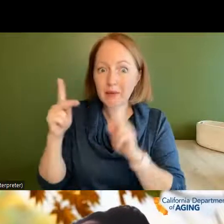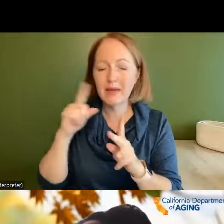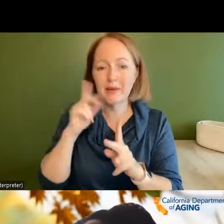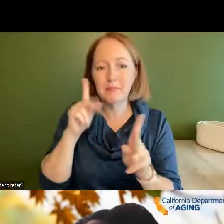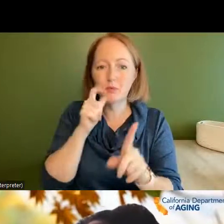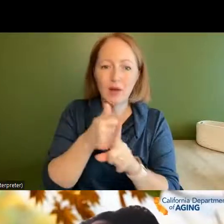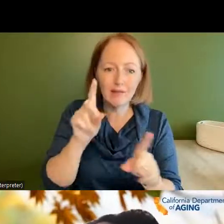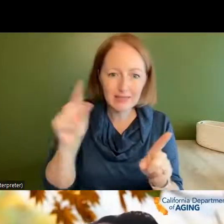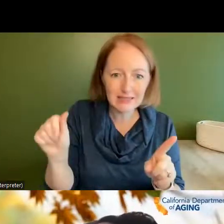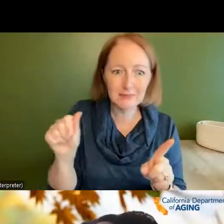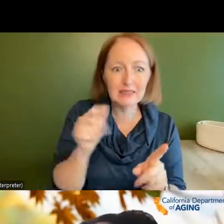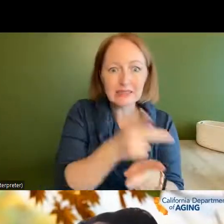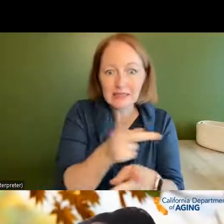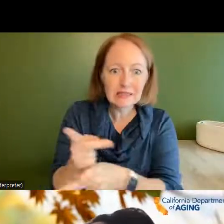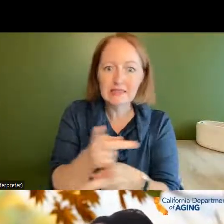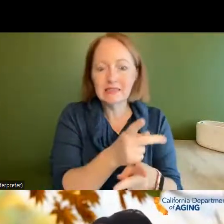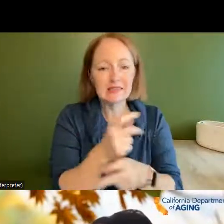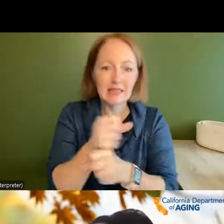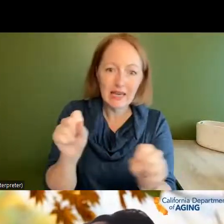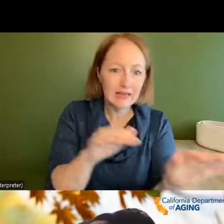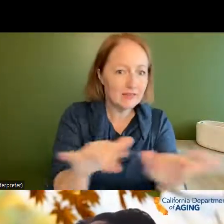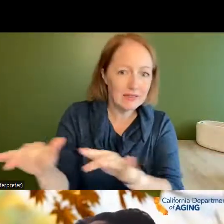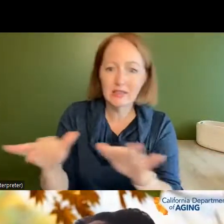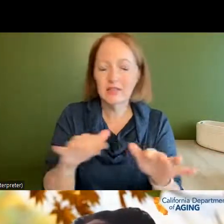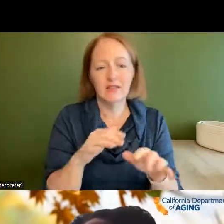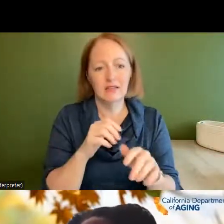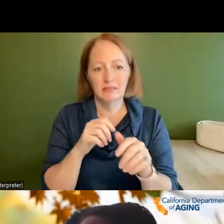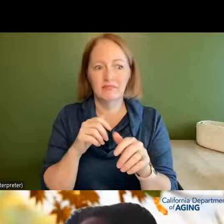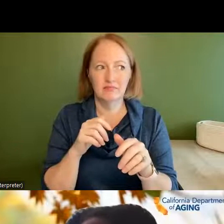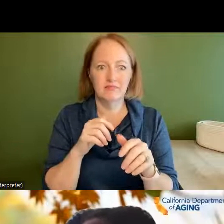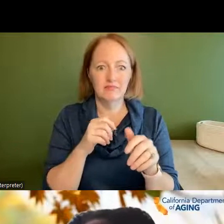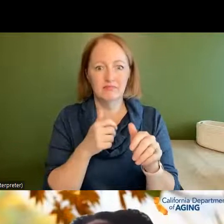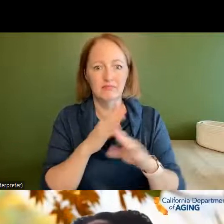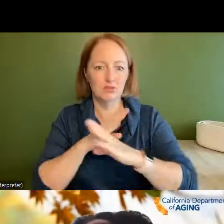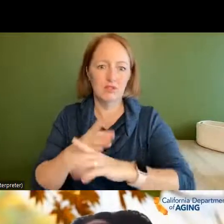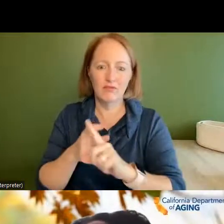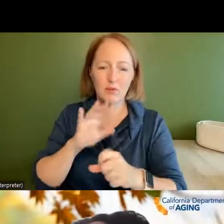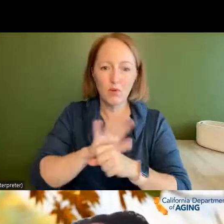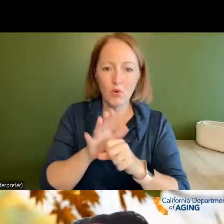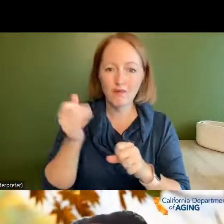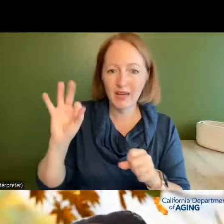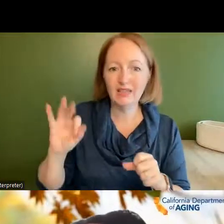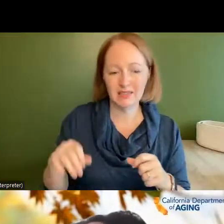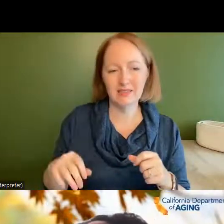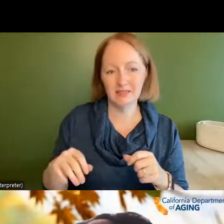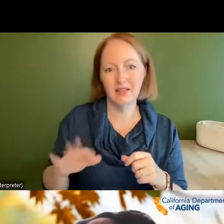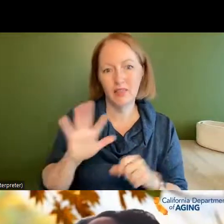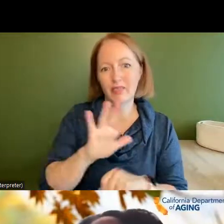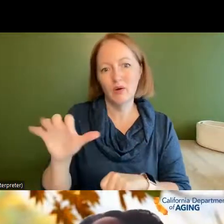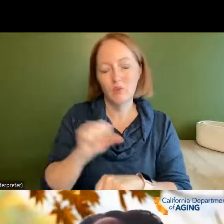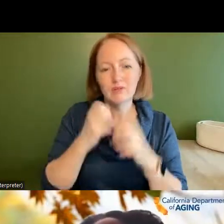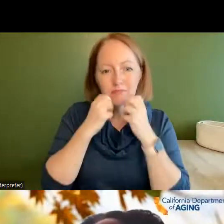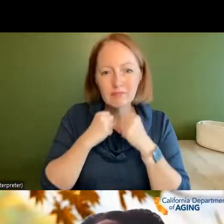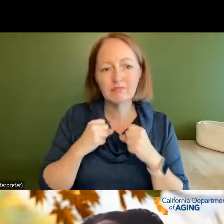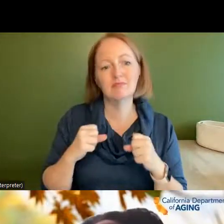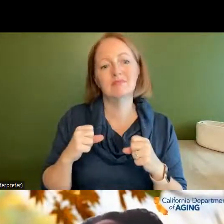with disabilities safe and from COVID-19. And their work has been essential.